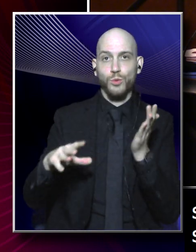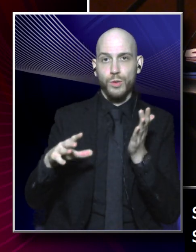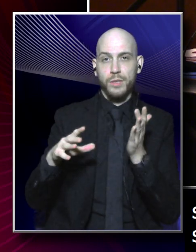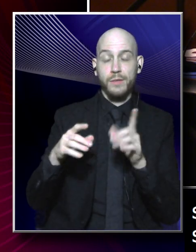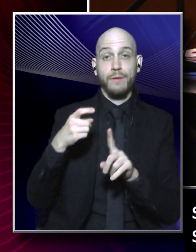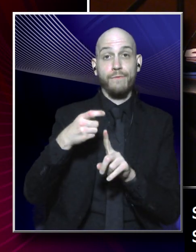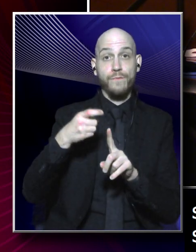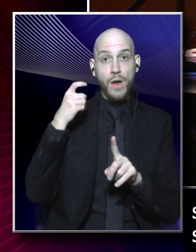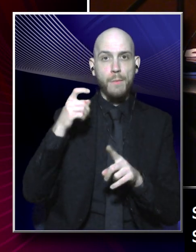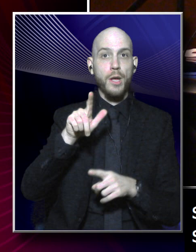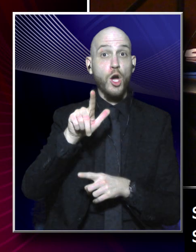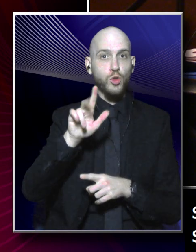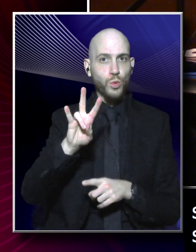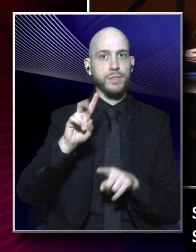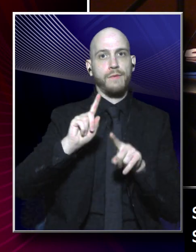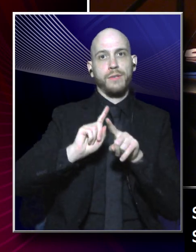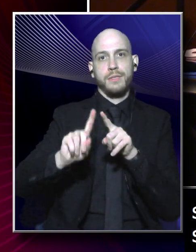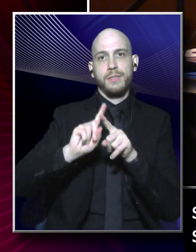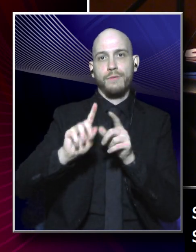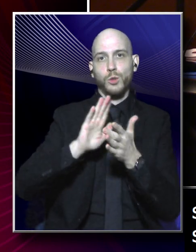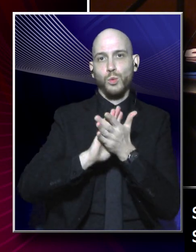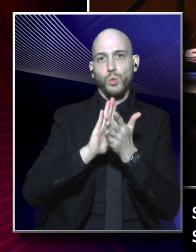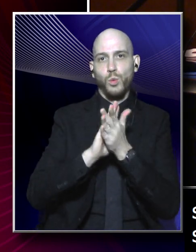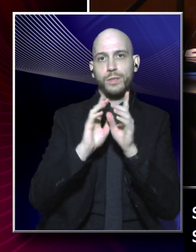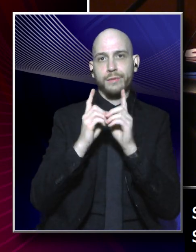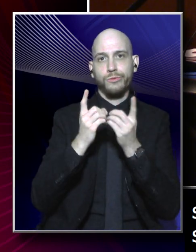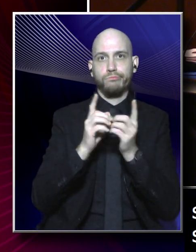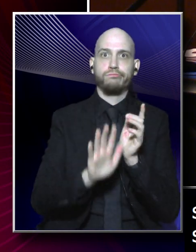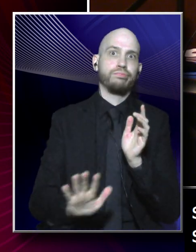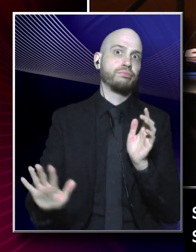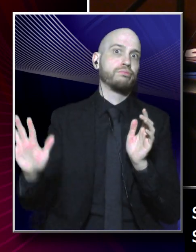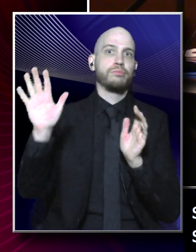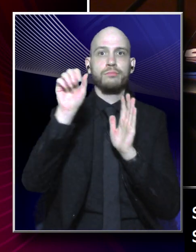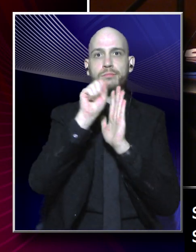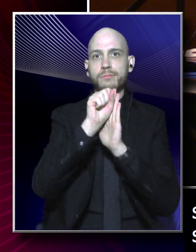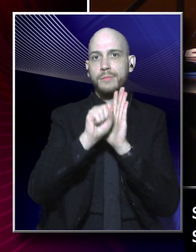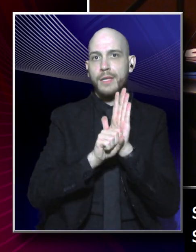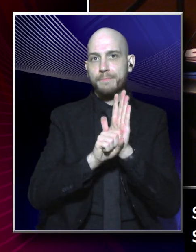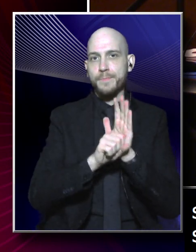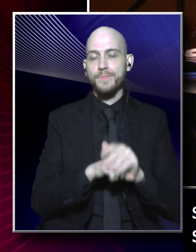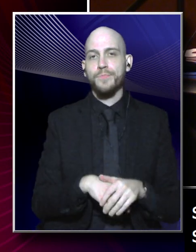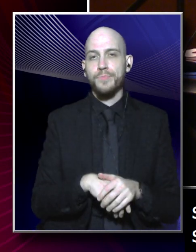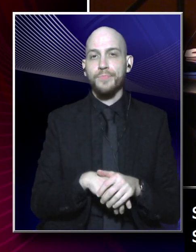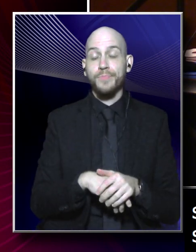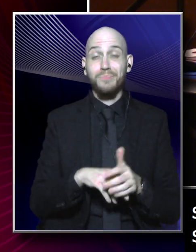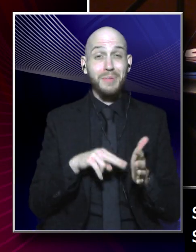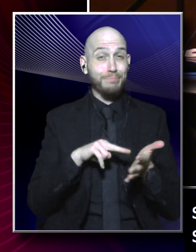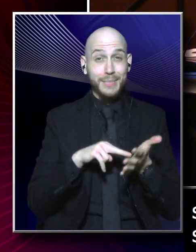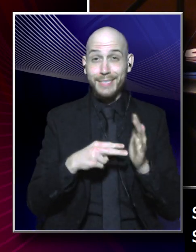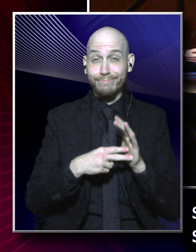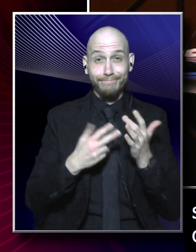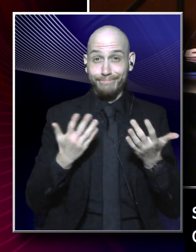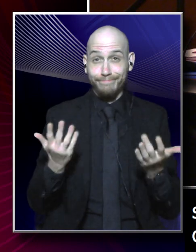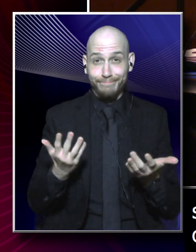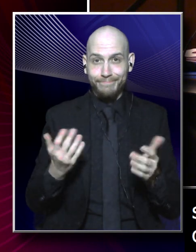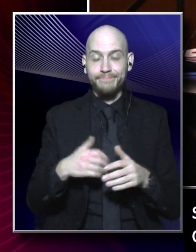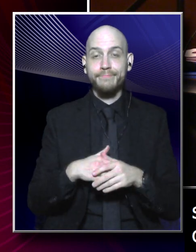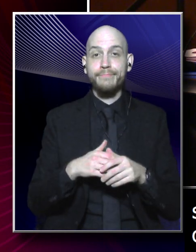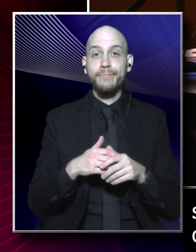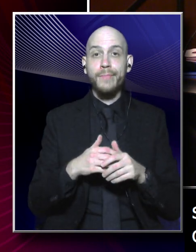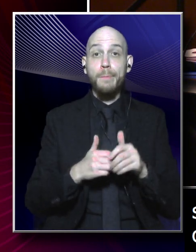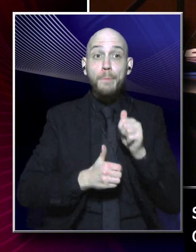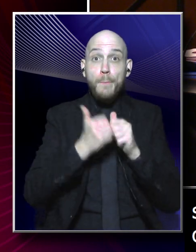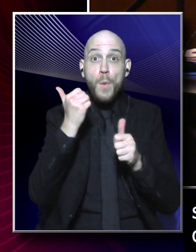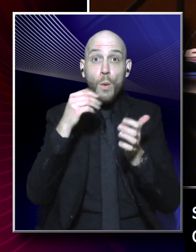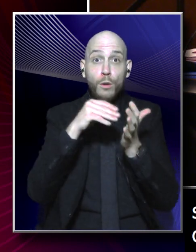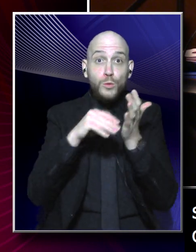districts around the state. So think about that. So that means most of our students are maybe 1 or